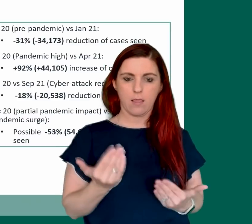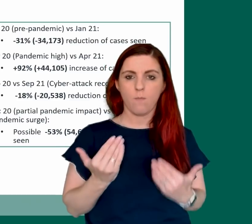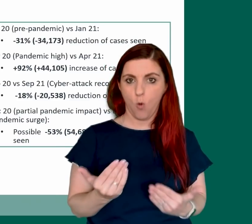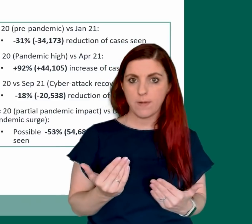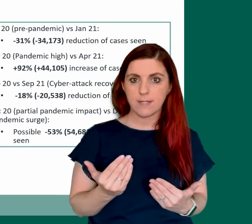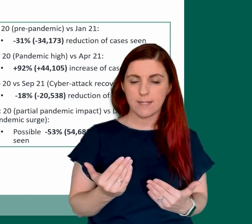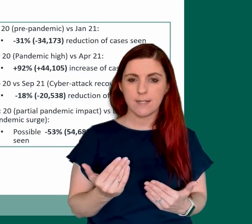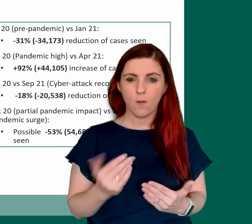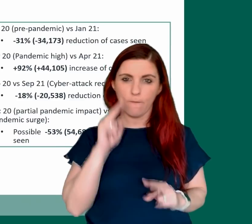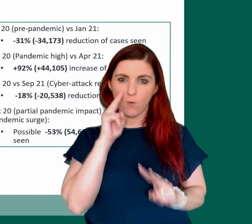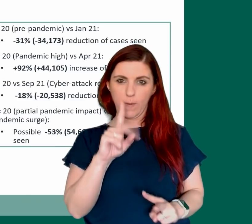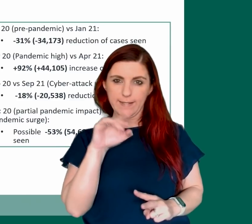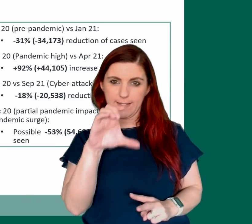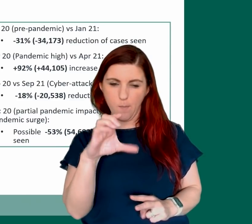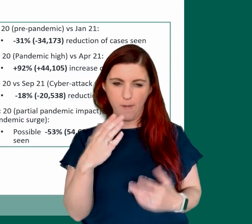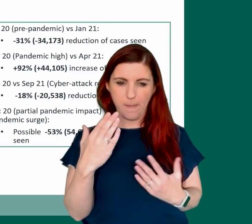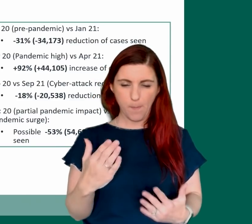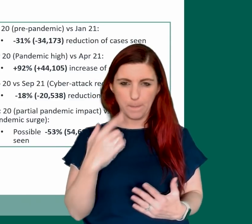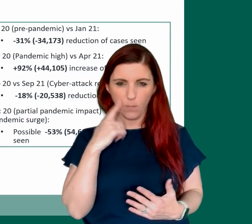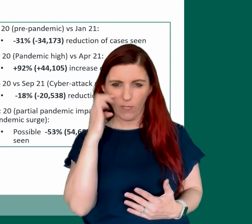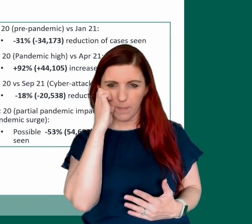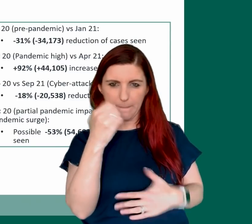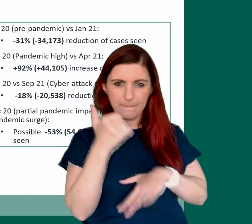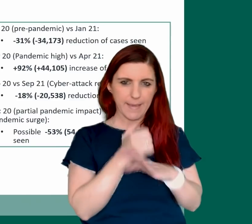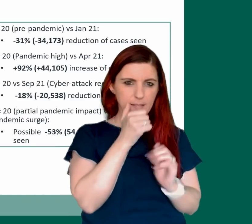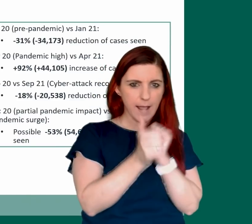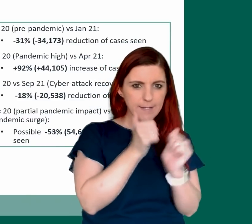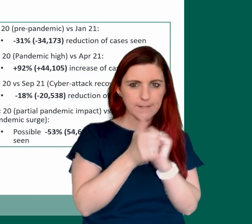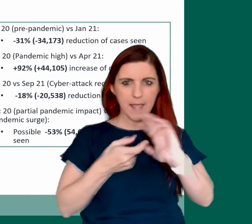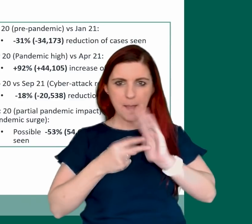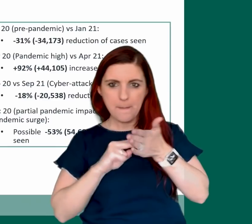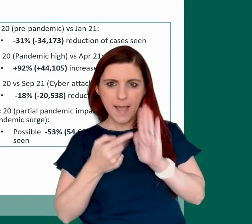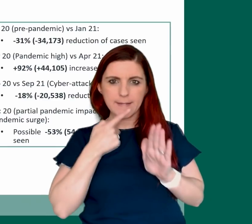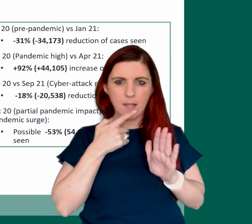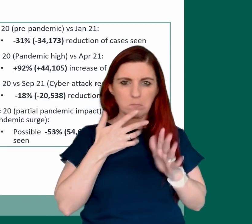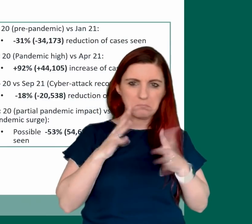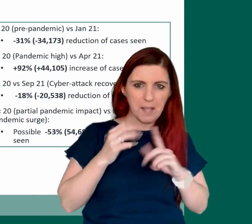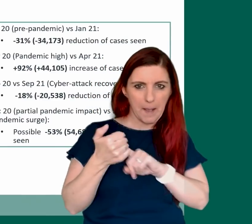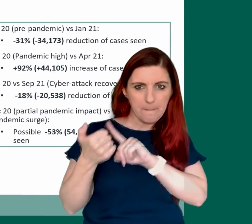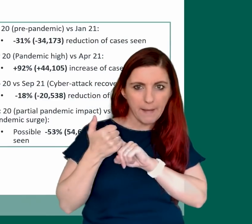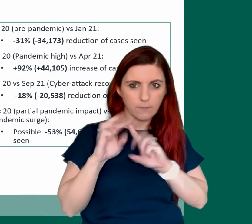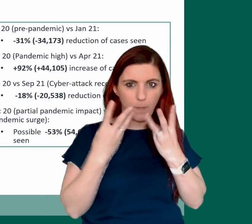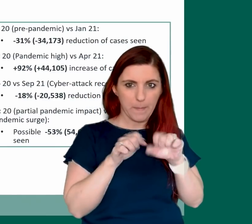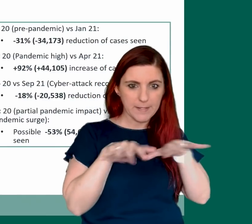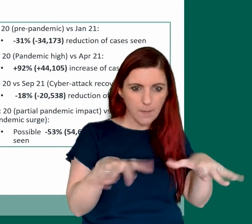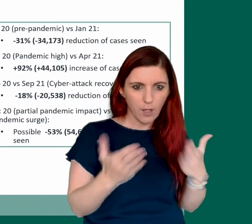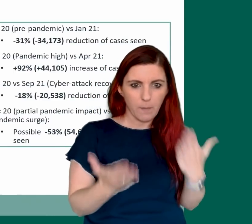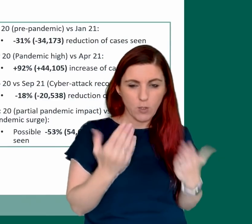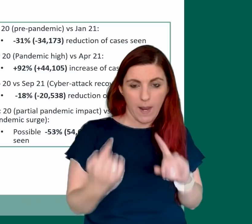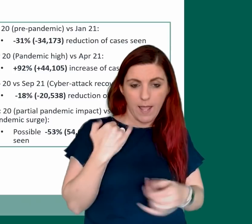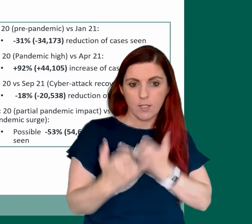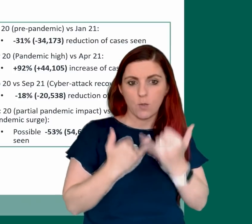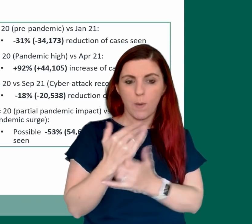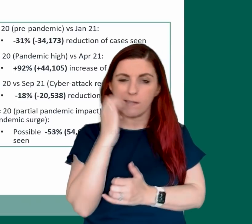we are viewing December now, which is next month based on activity, and if we were to look at a partial pandemic impact versus last year, we can see that